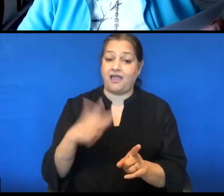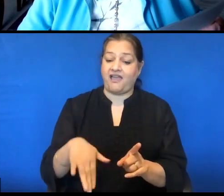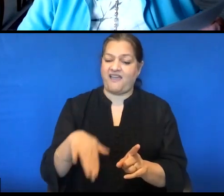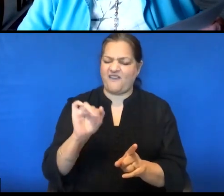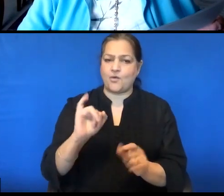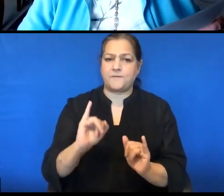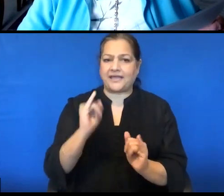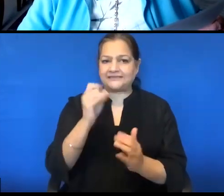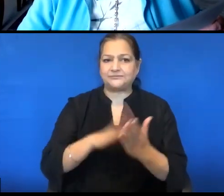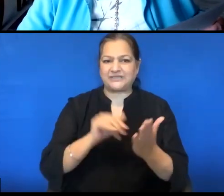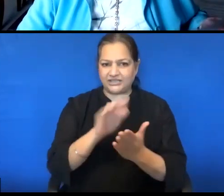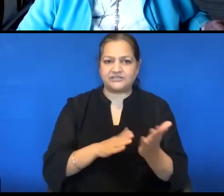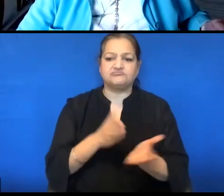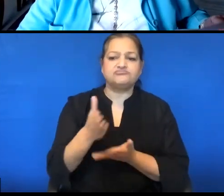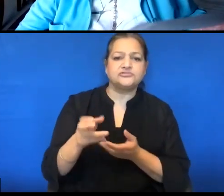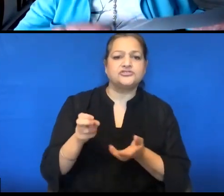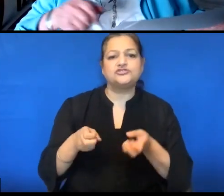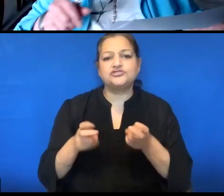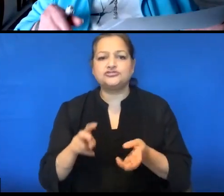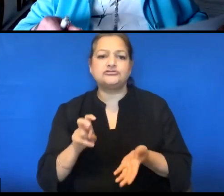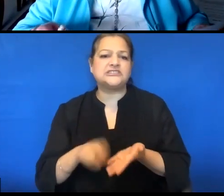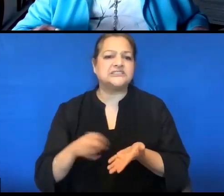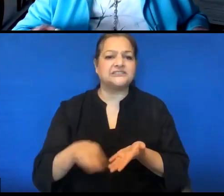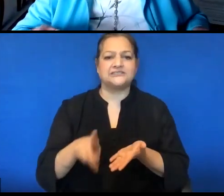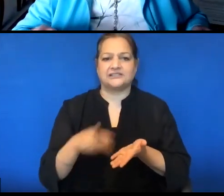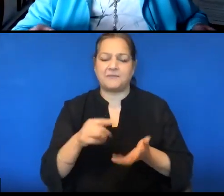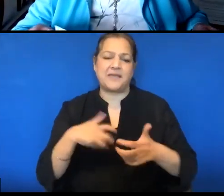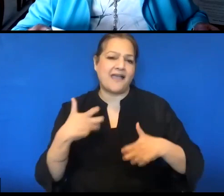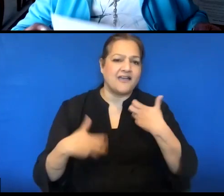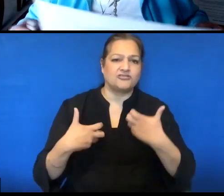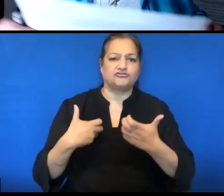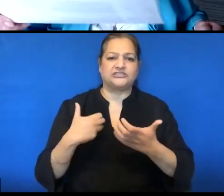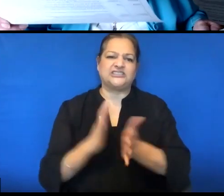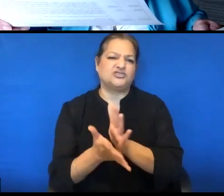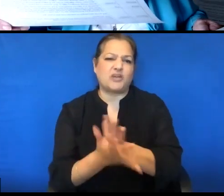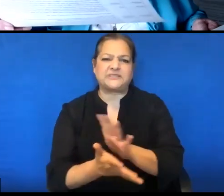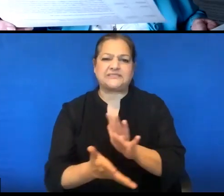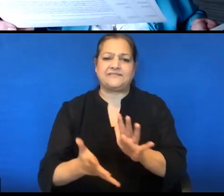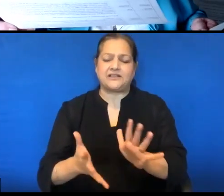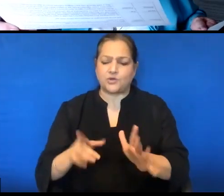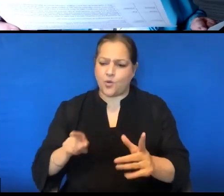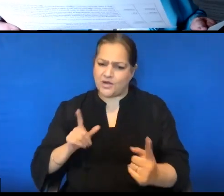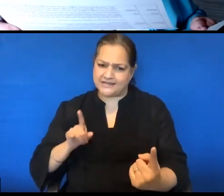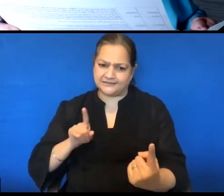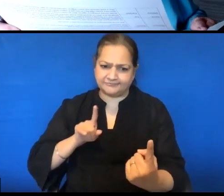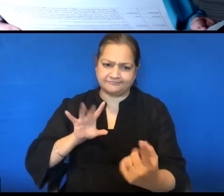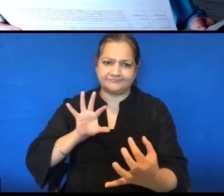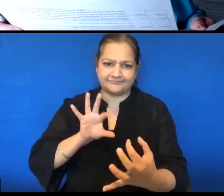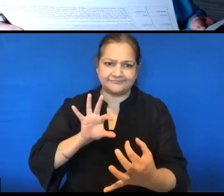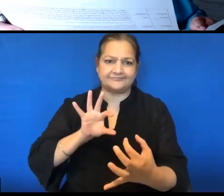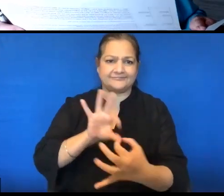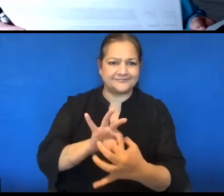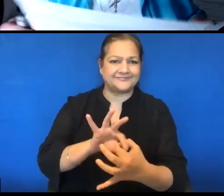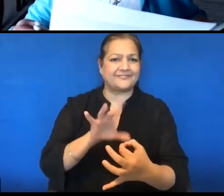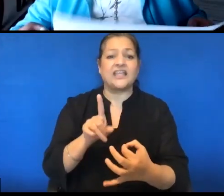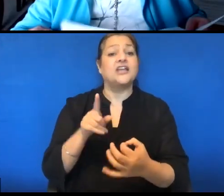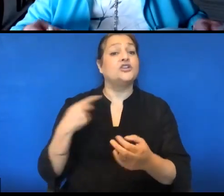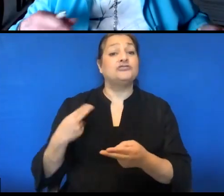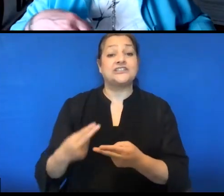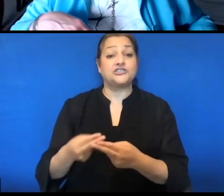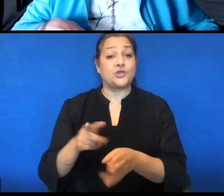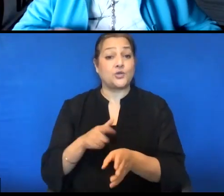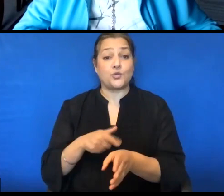the street and they can be angry, they can be disruptive. And reaching out to them, getting wherever they are, not necessarily in a traditional youth club, but on the streets,